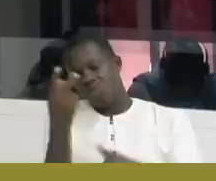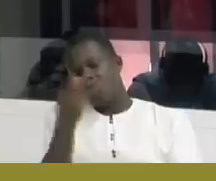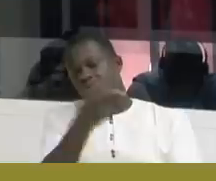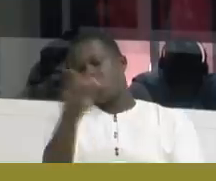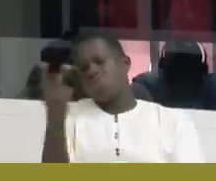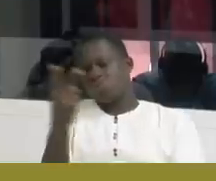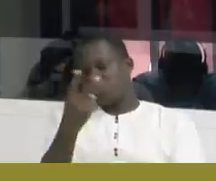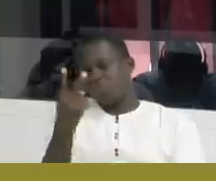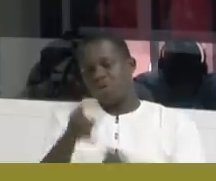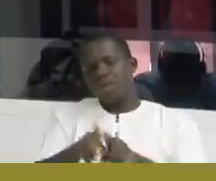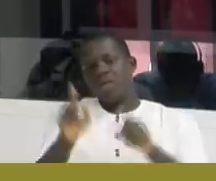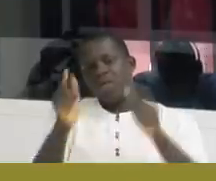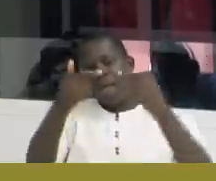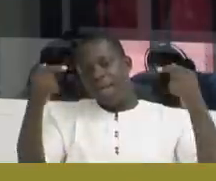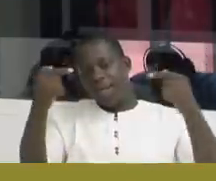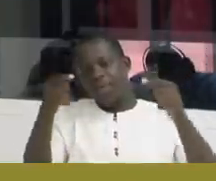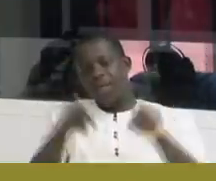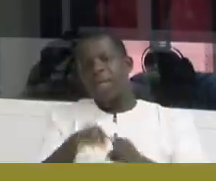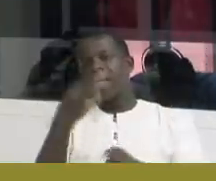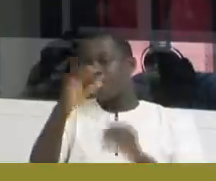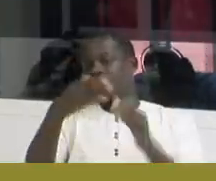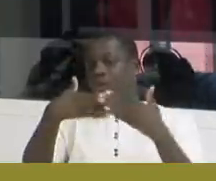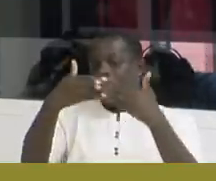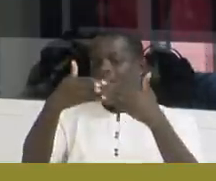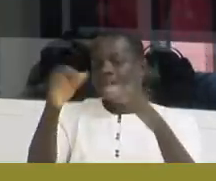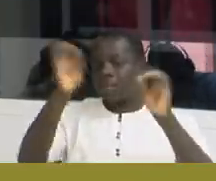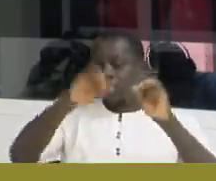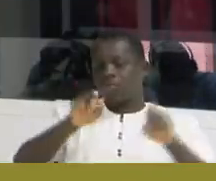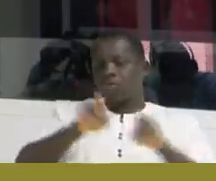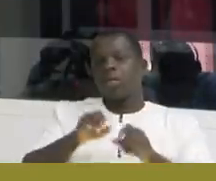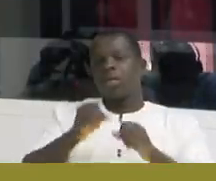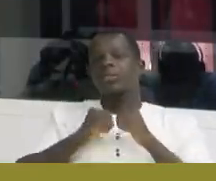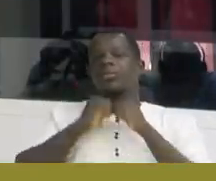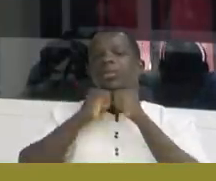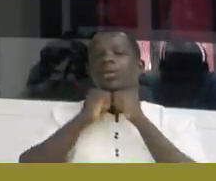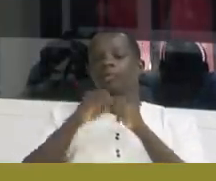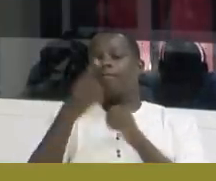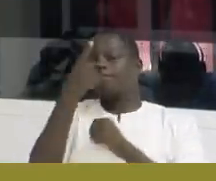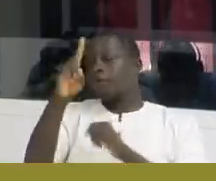that if you do not act, Sana would act first,